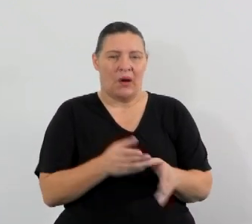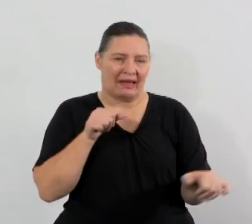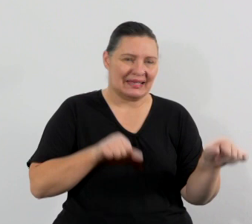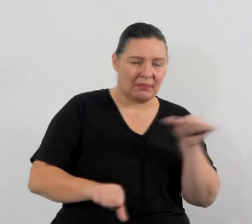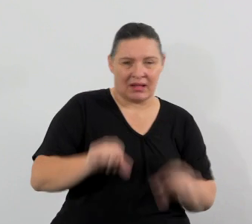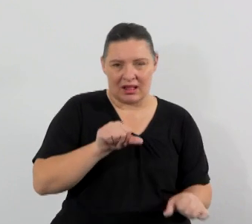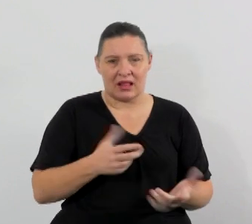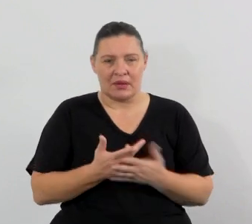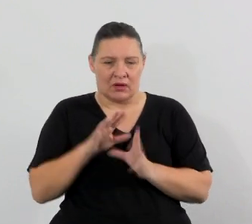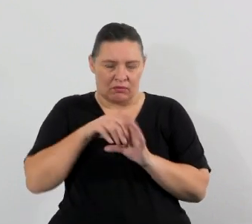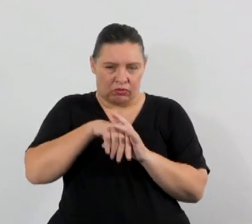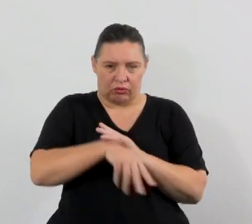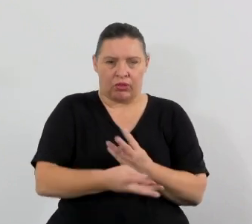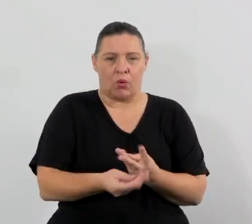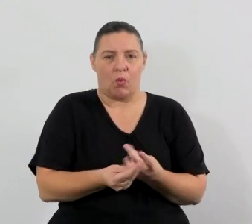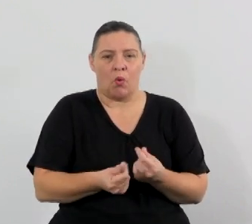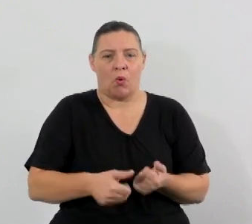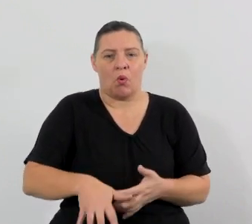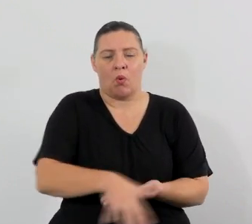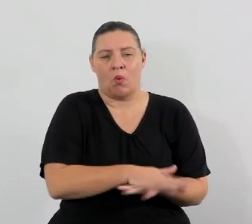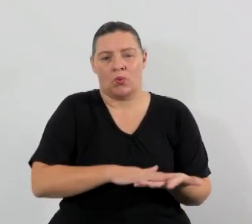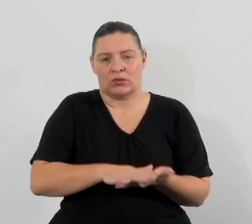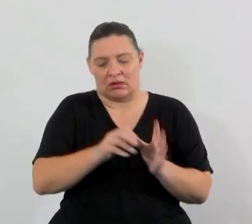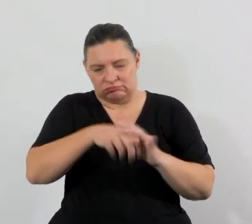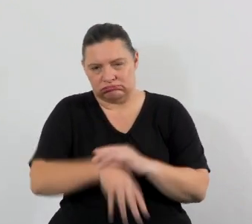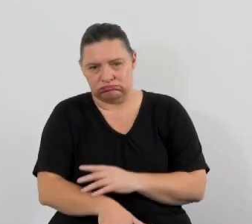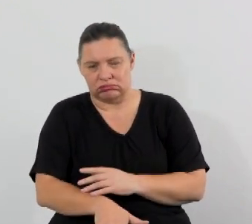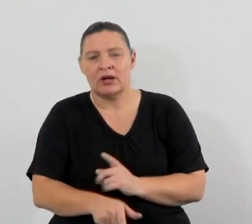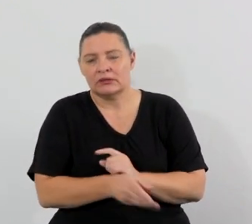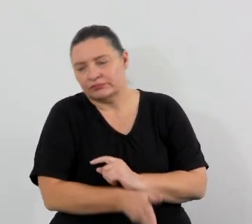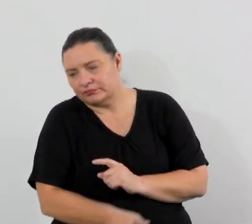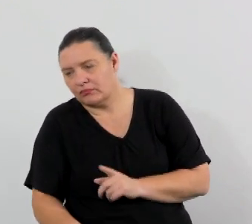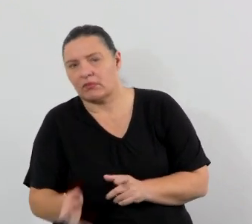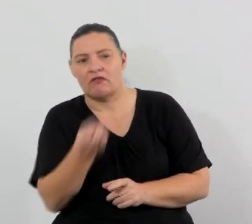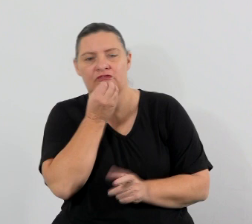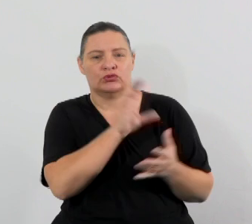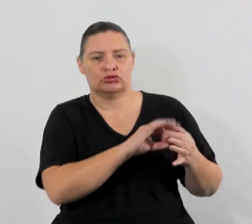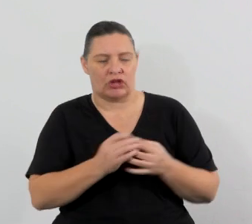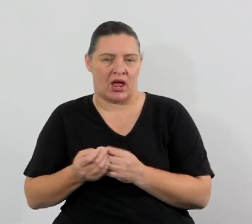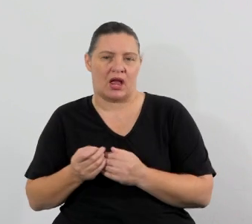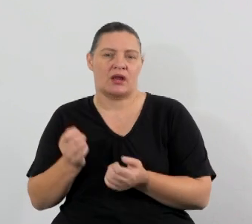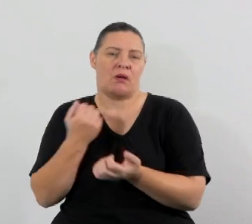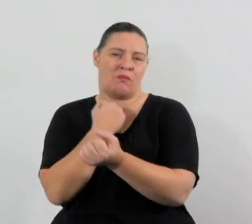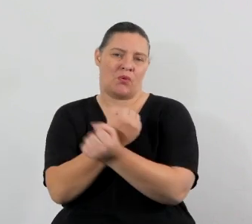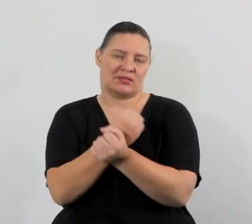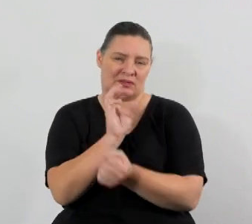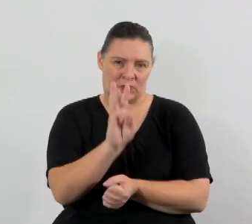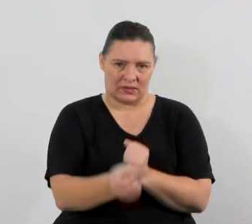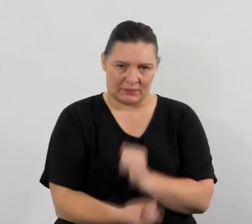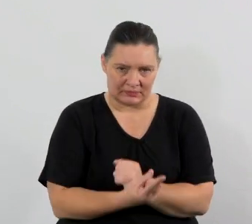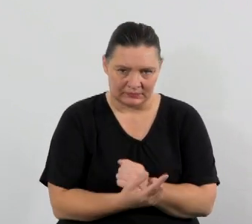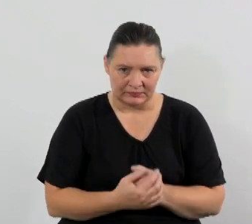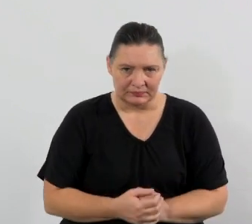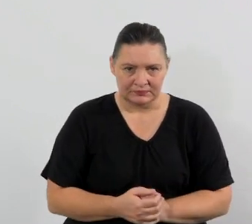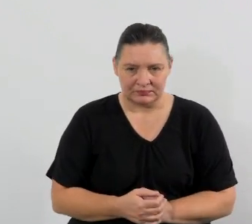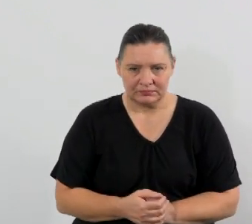where chemicals will now seep into the soil water and poison food chains. So that is the